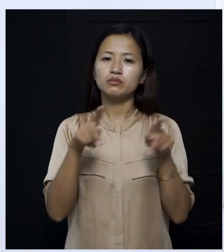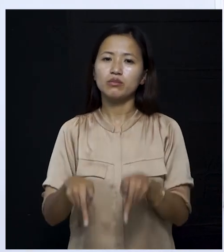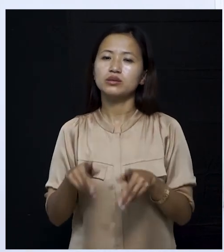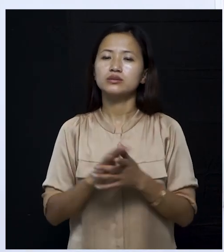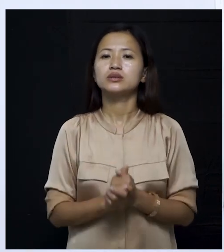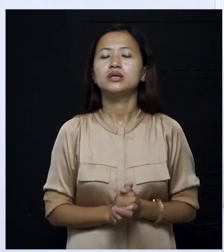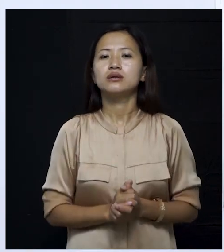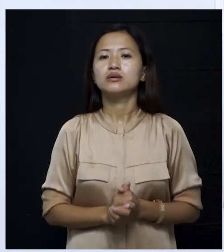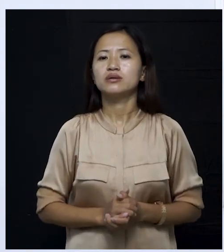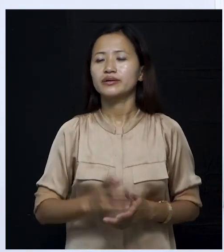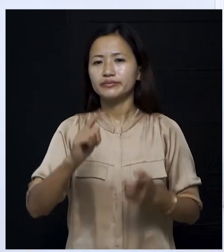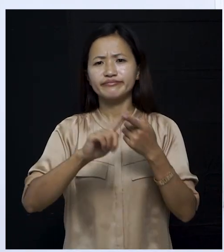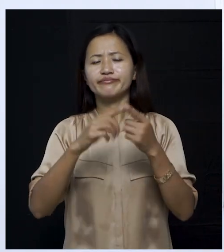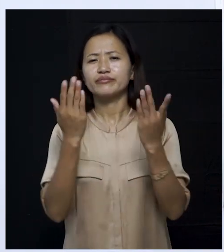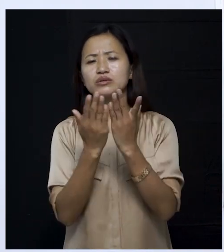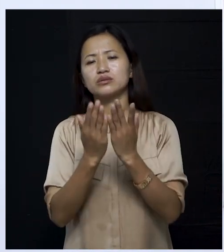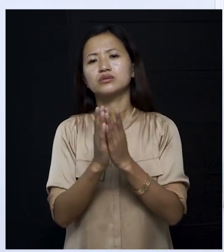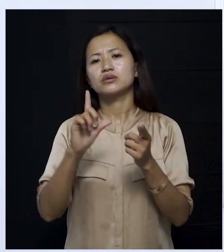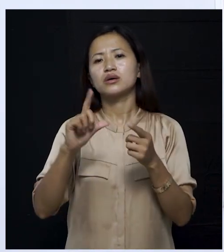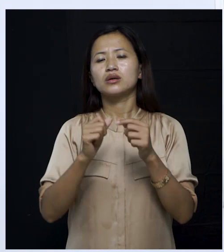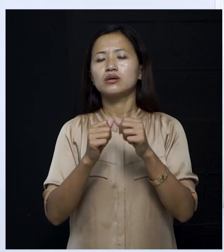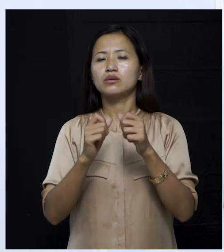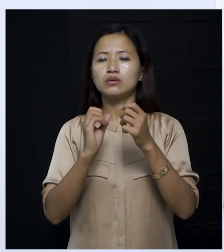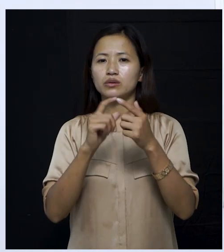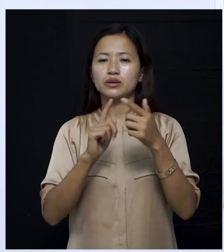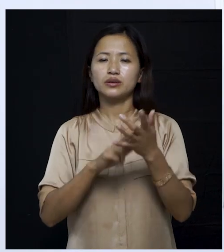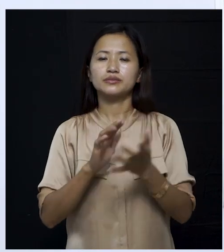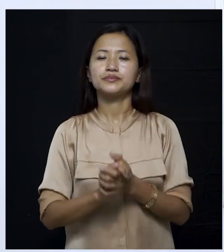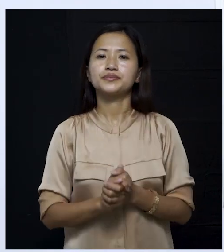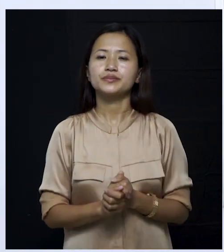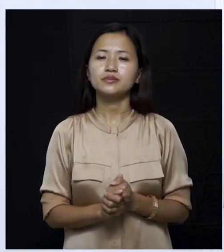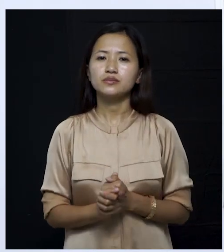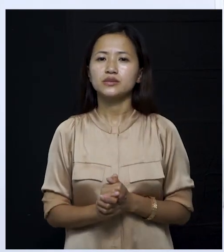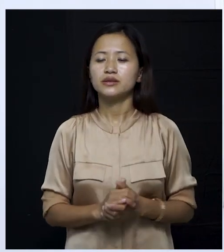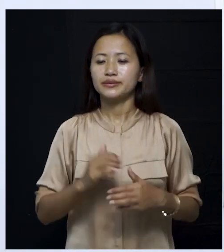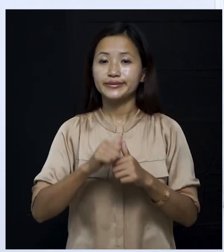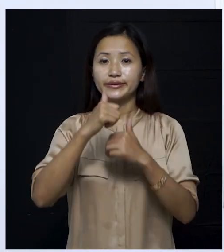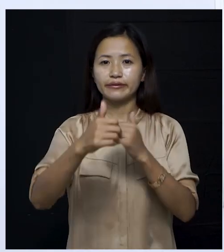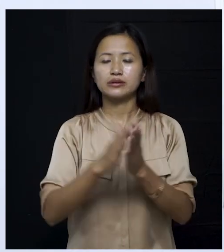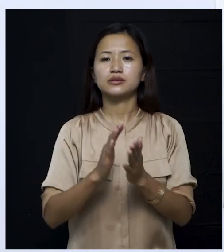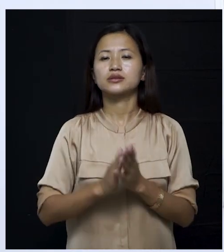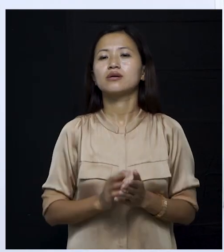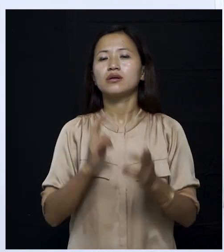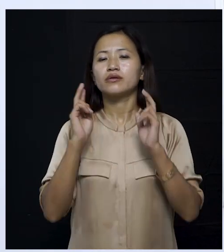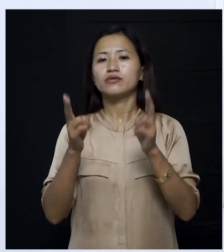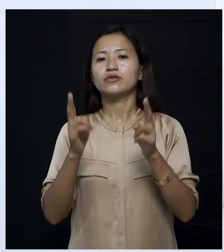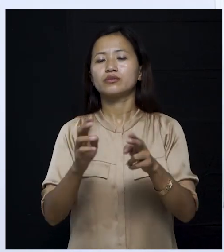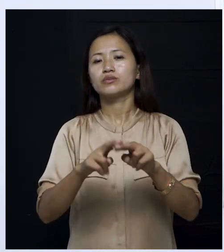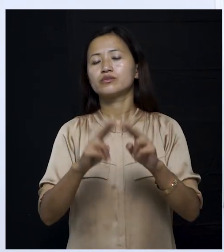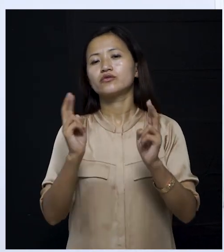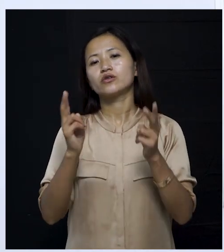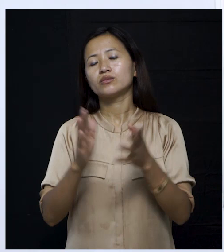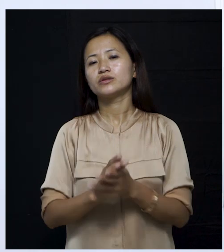so or education loan, all these are possible. So all these are advantages of the formal